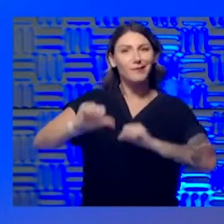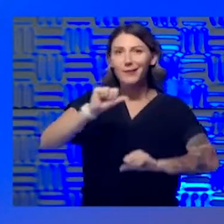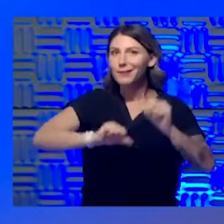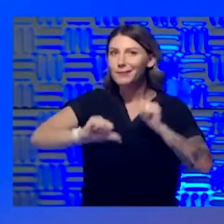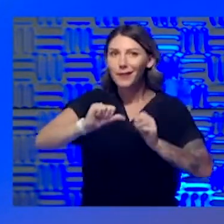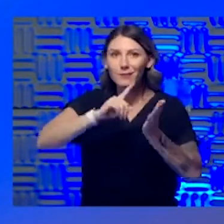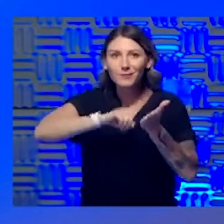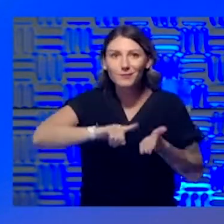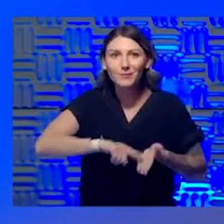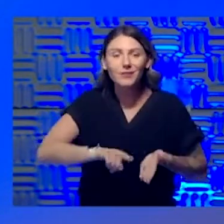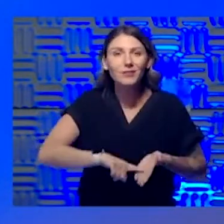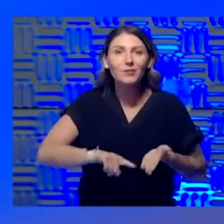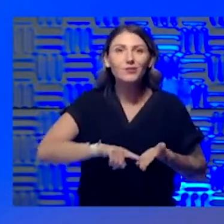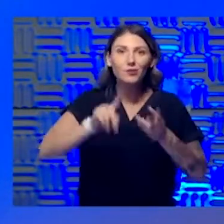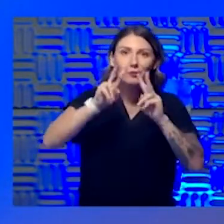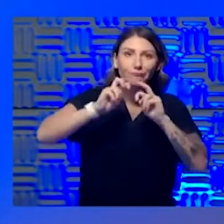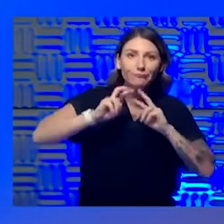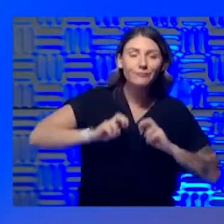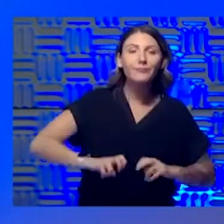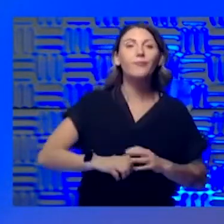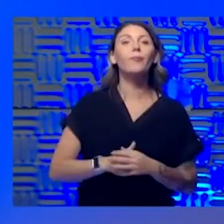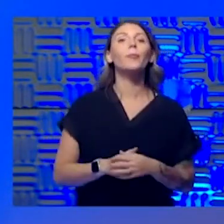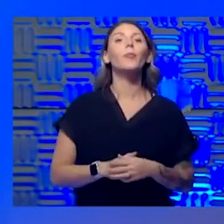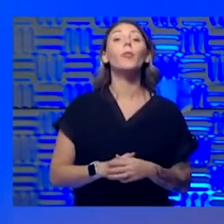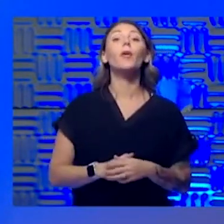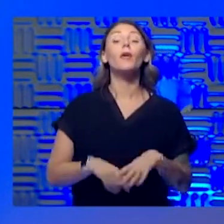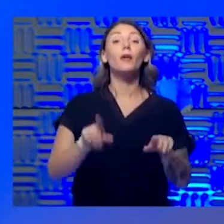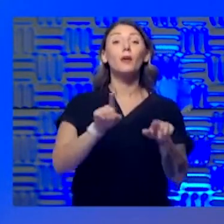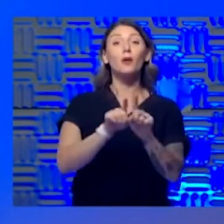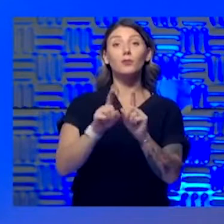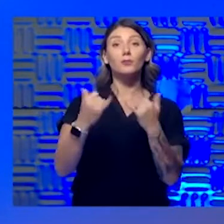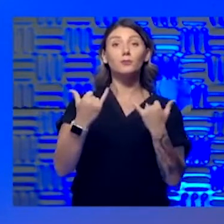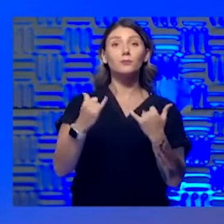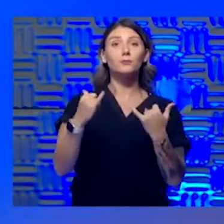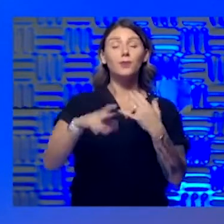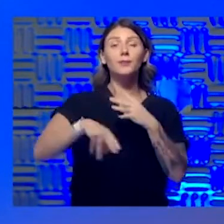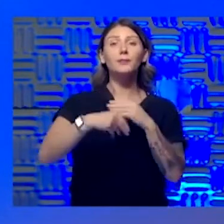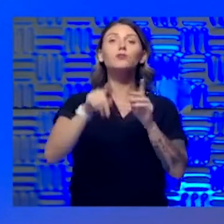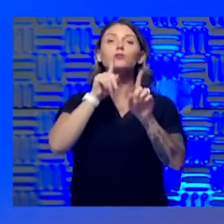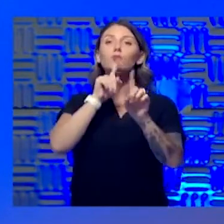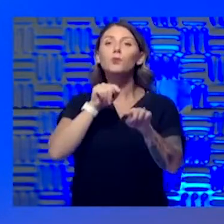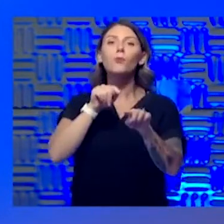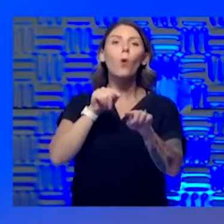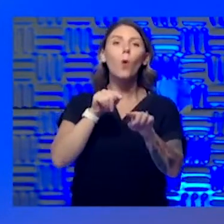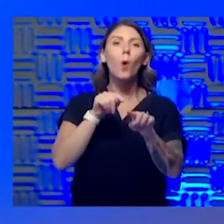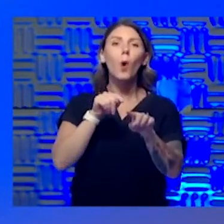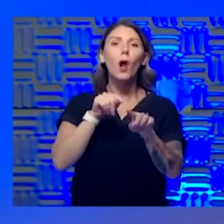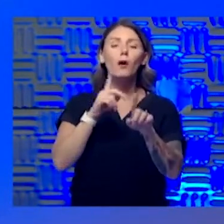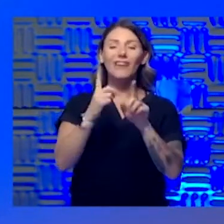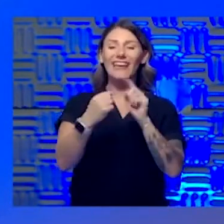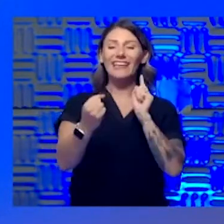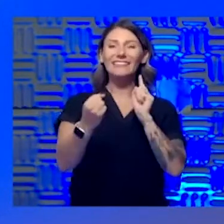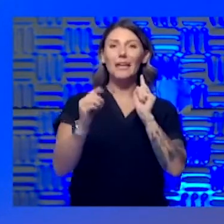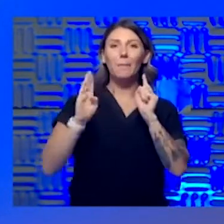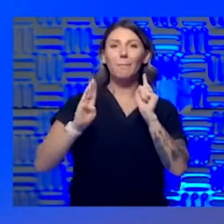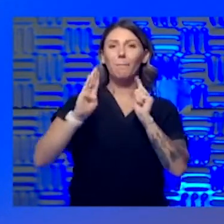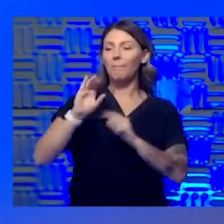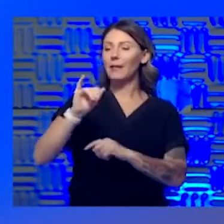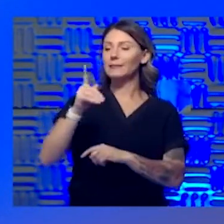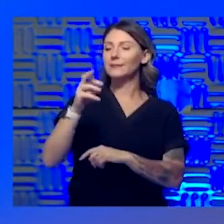research looking at this. There also, now I saw another report of looking at antibacterial